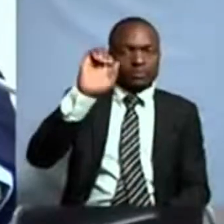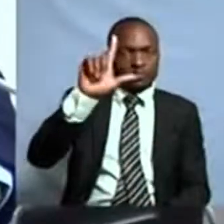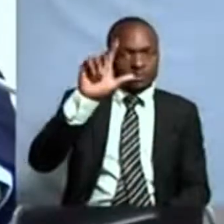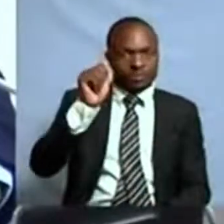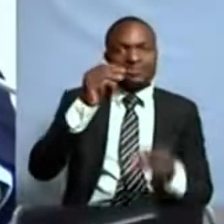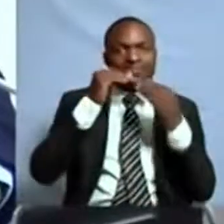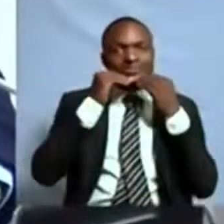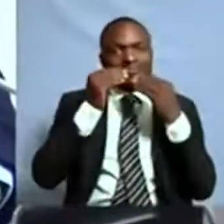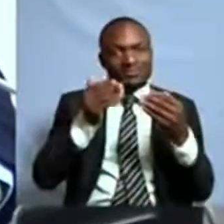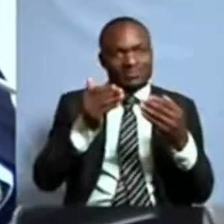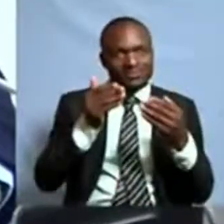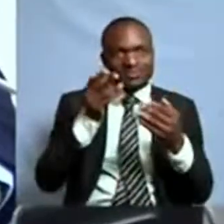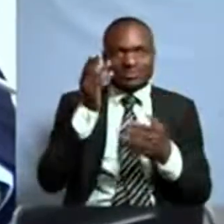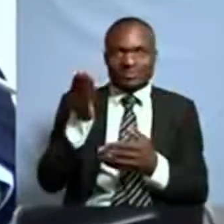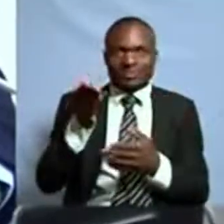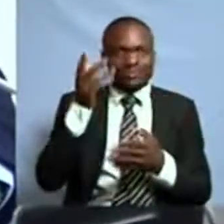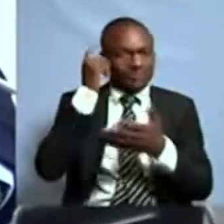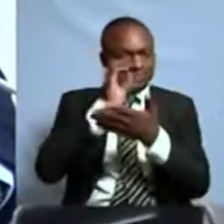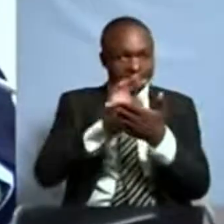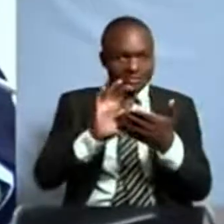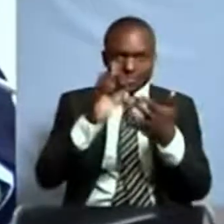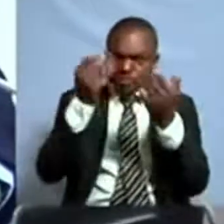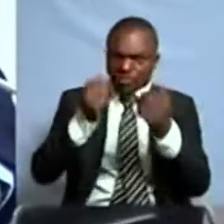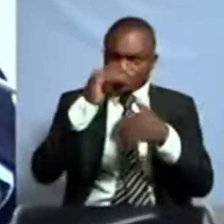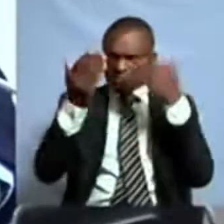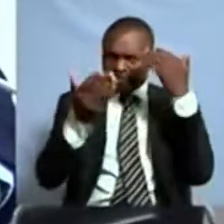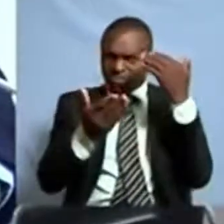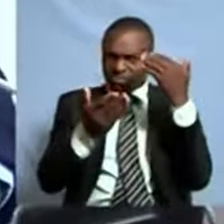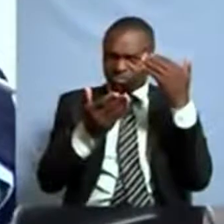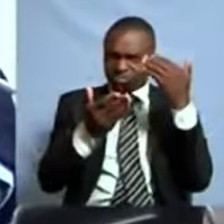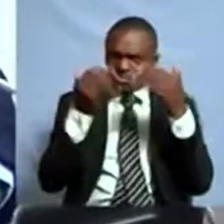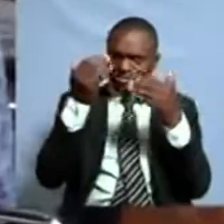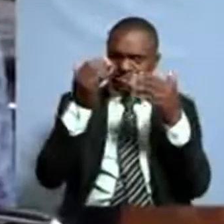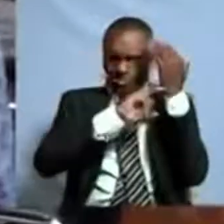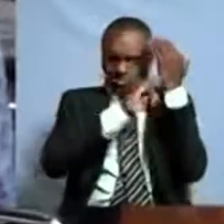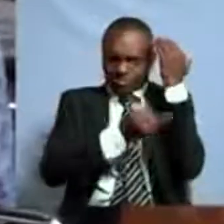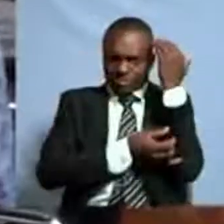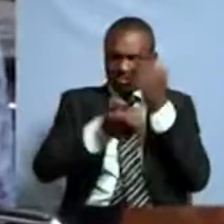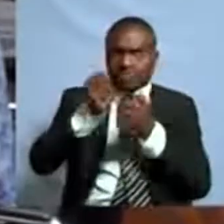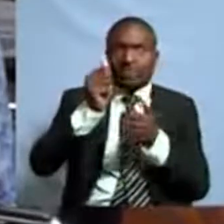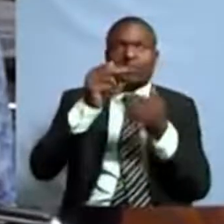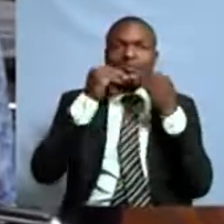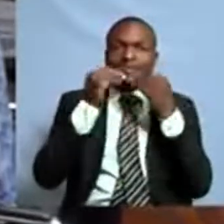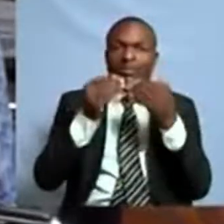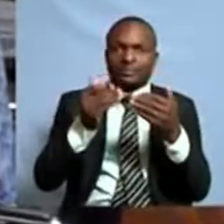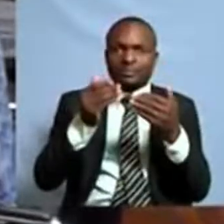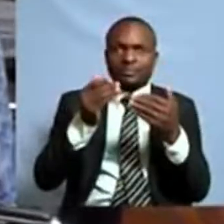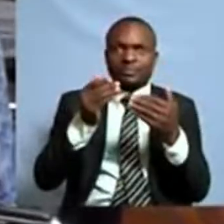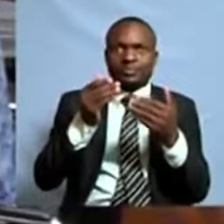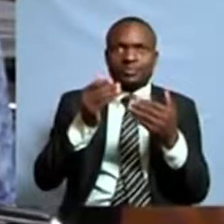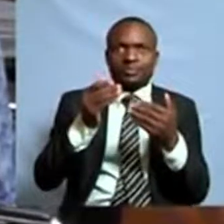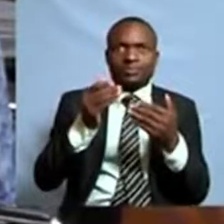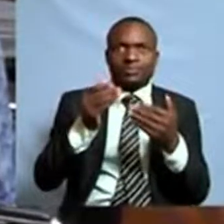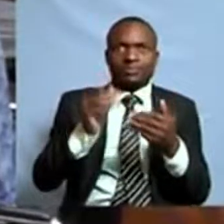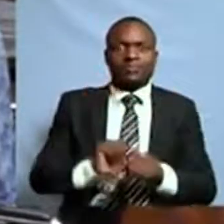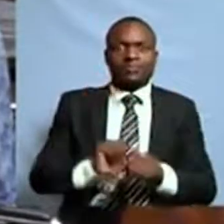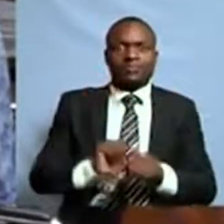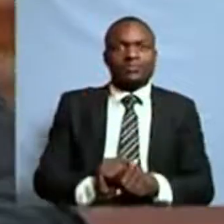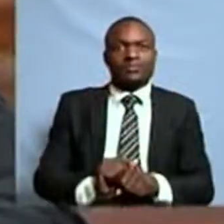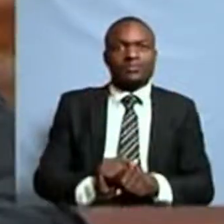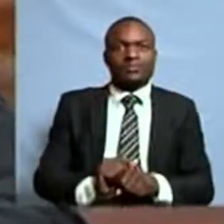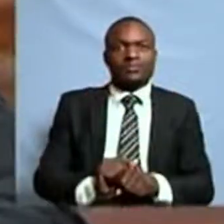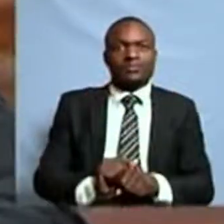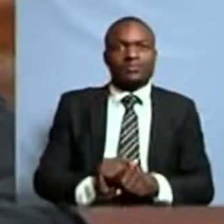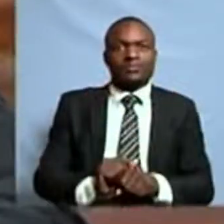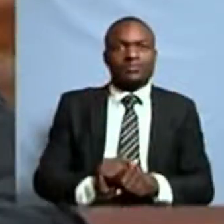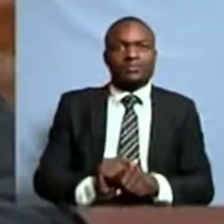Thank you so much for that. Secretariat, do you want to introduce yourselves? Thank you, Chair. My name's Charles Chishimba from the Office of the Clerk.